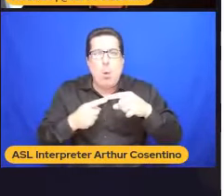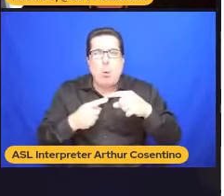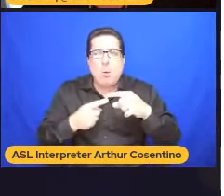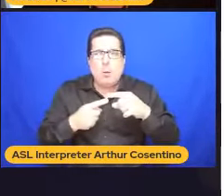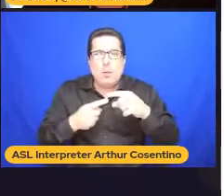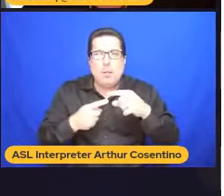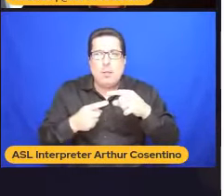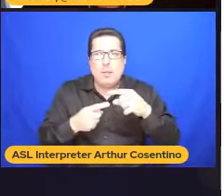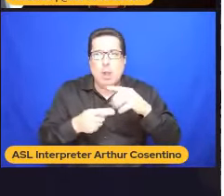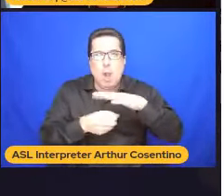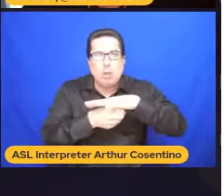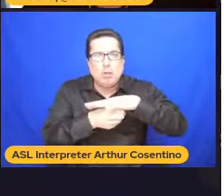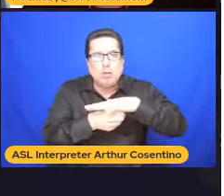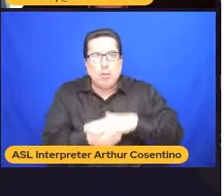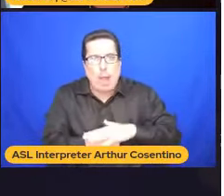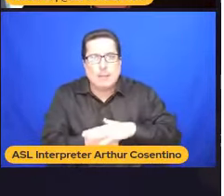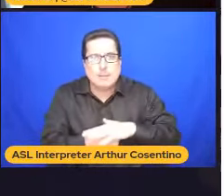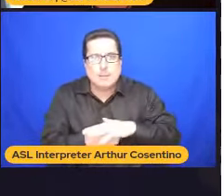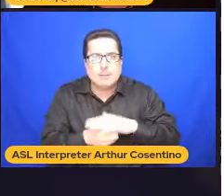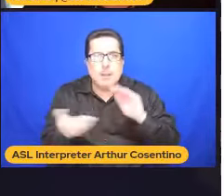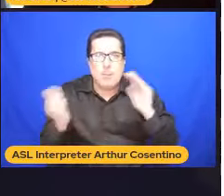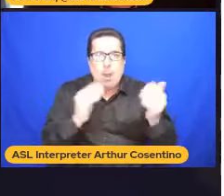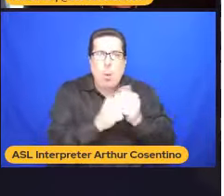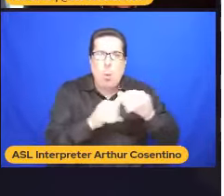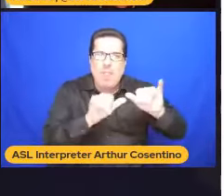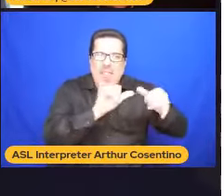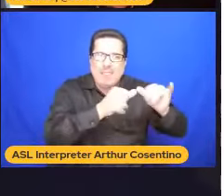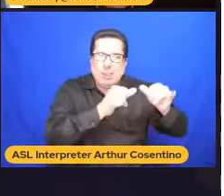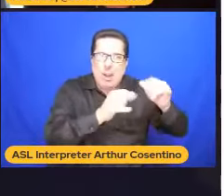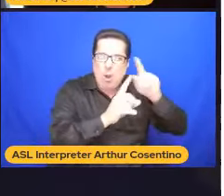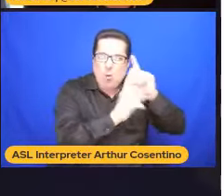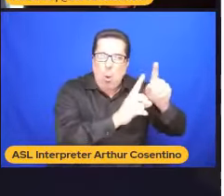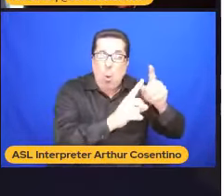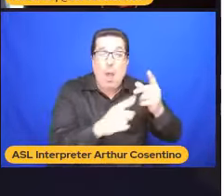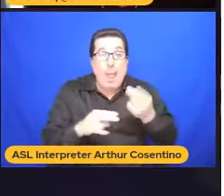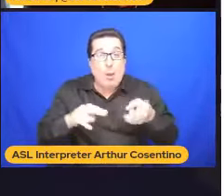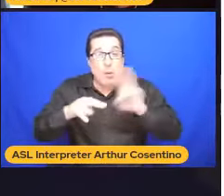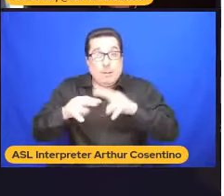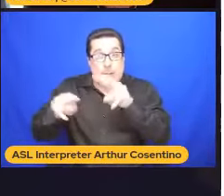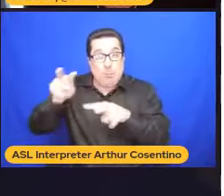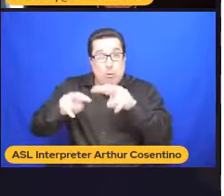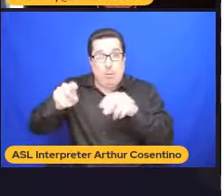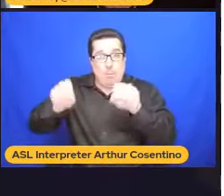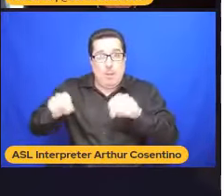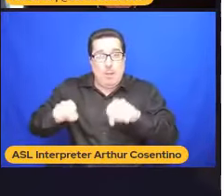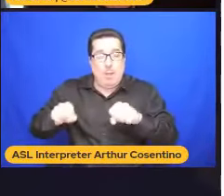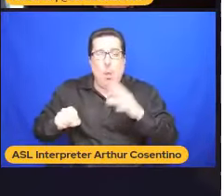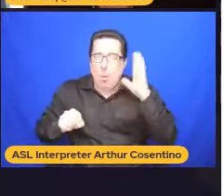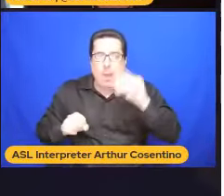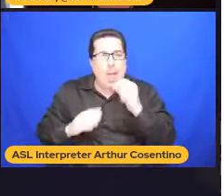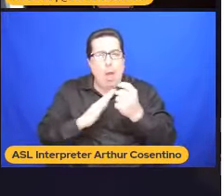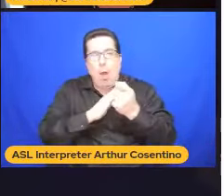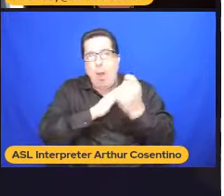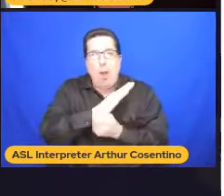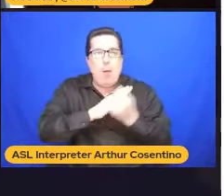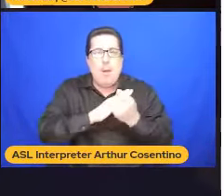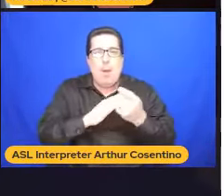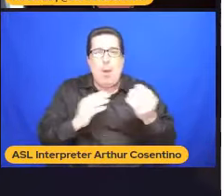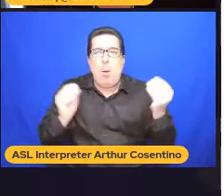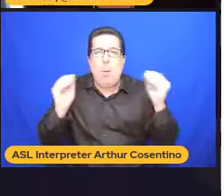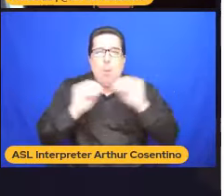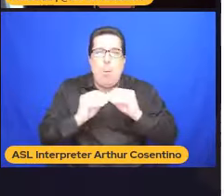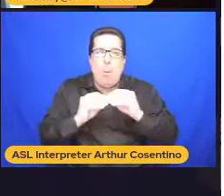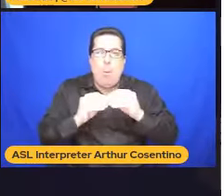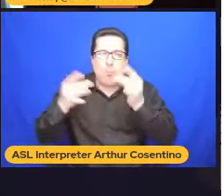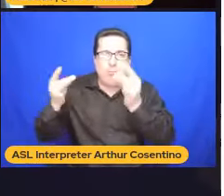about a particular engineering goal. So increased observability will not de facto mean that you deliver more nines or more